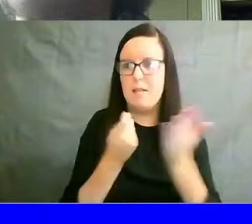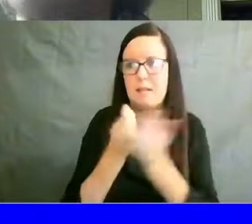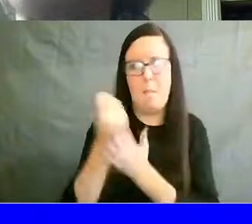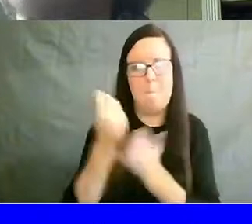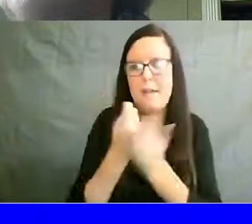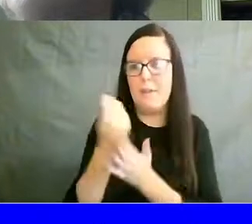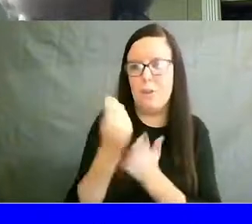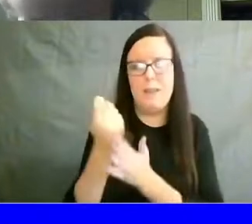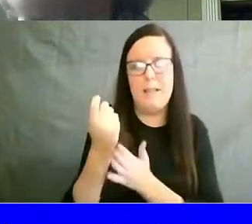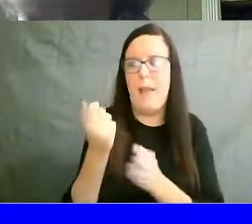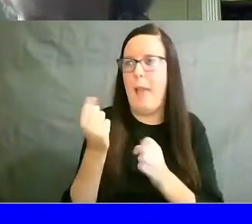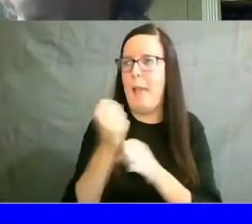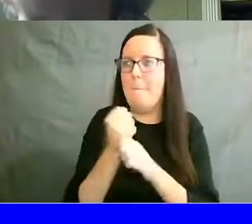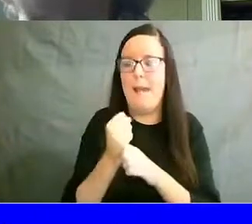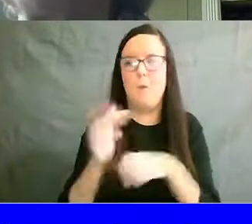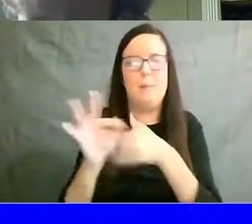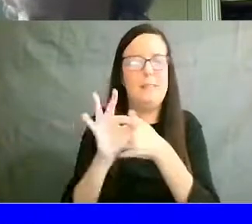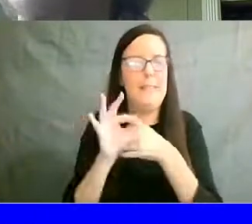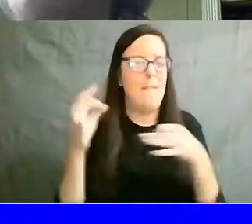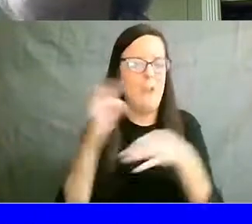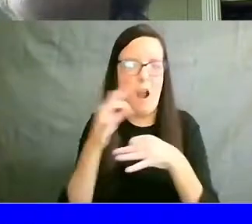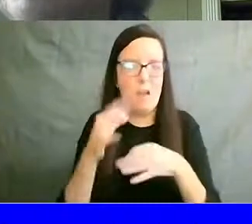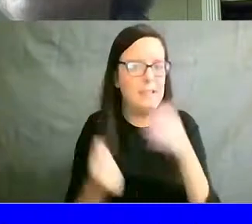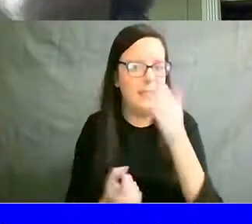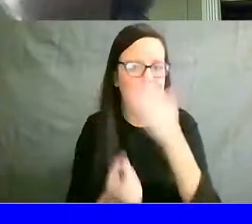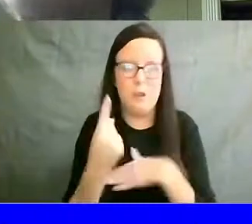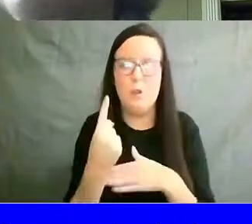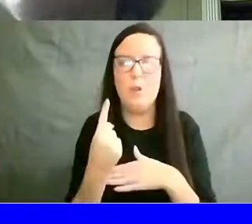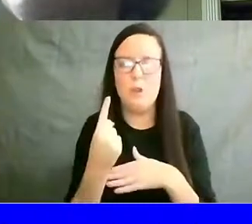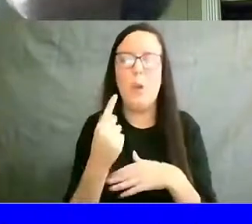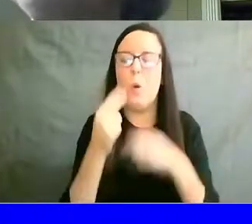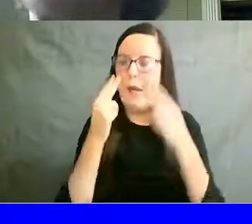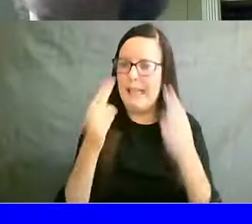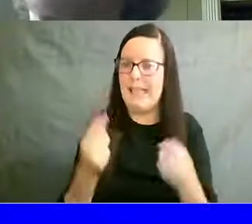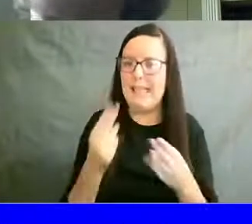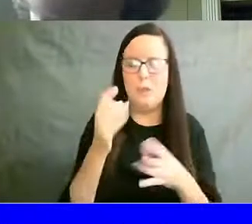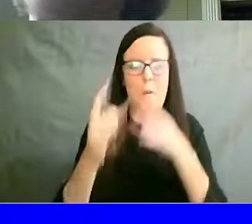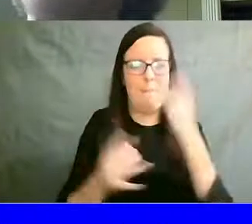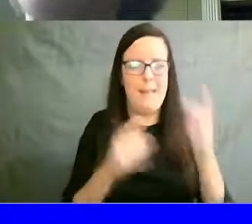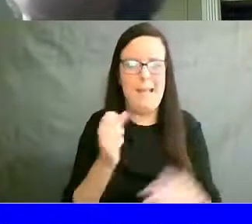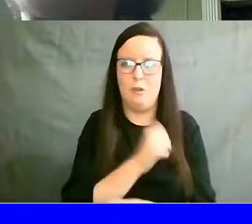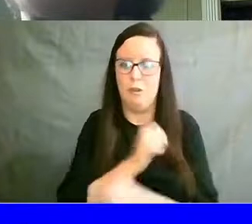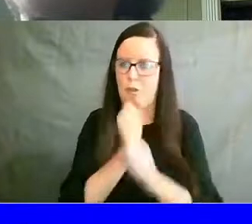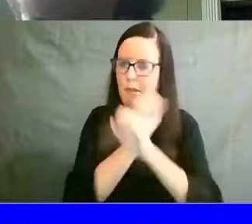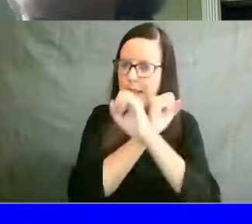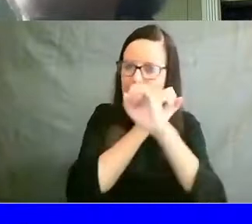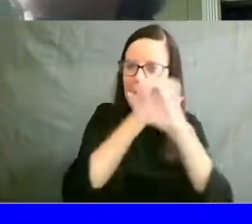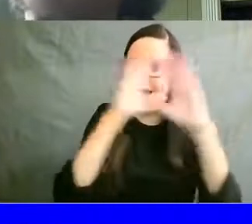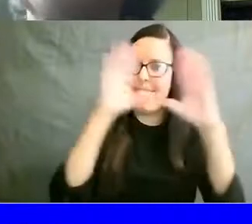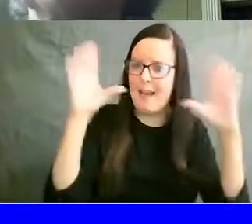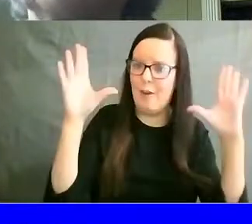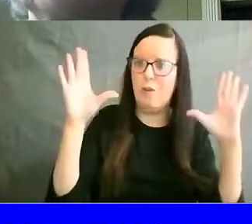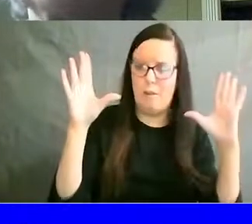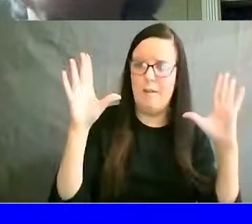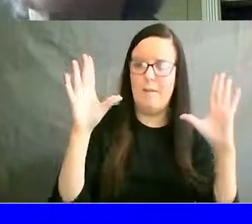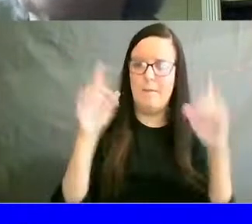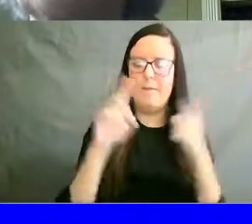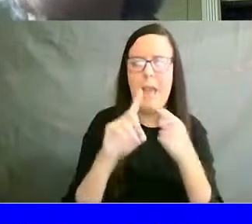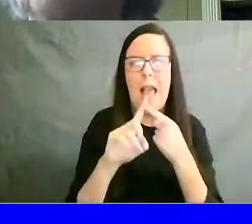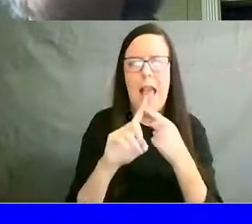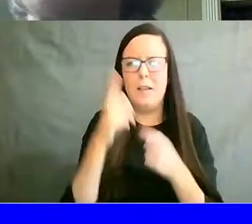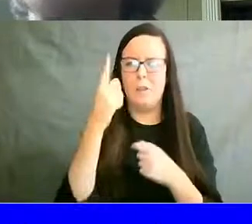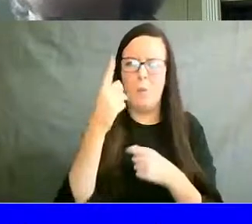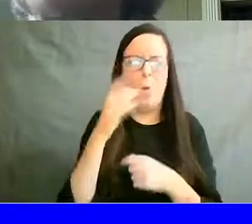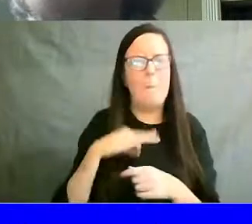the safeguarding issues. So I think we need to be very clear. And that was one of the advantages, I think, of our 2015